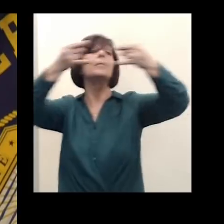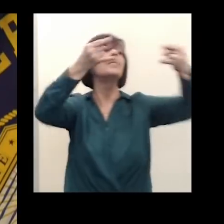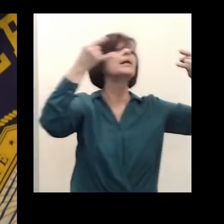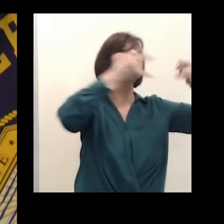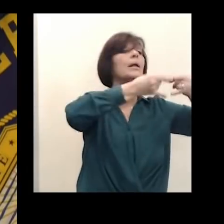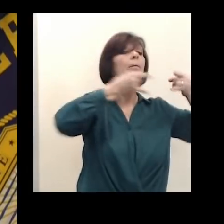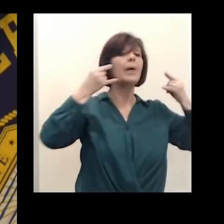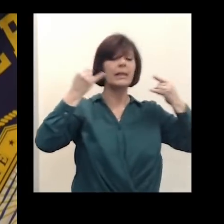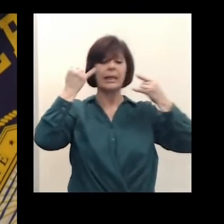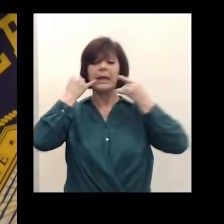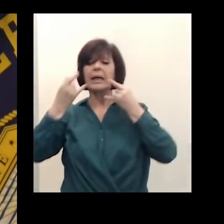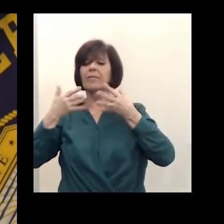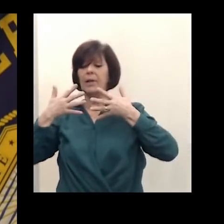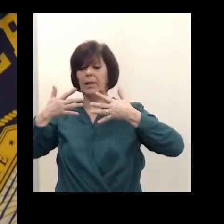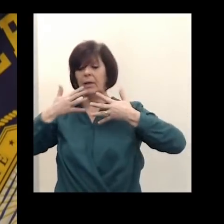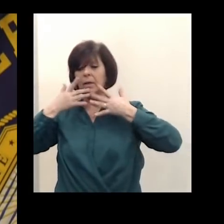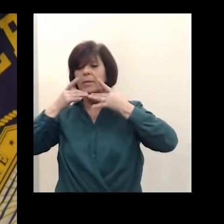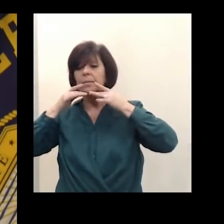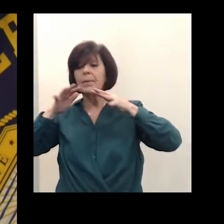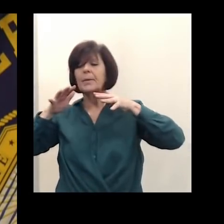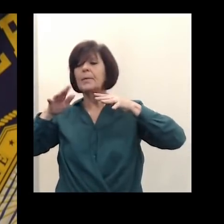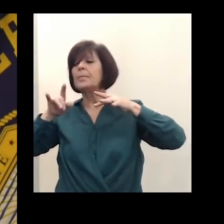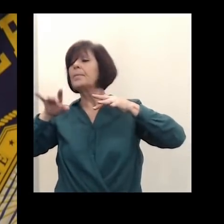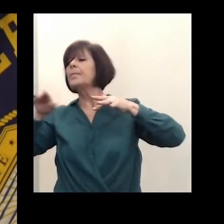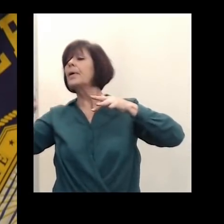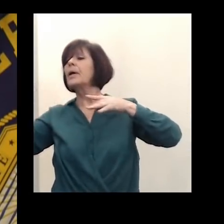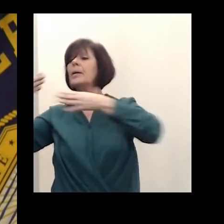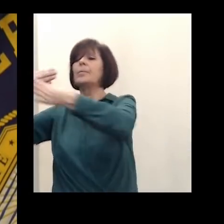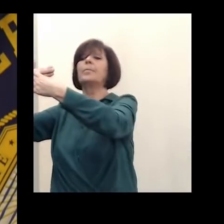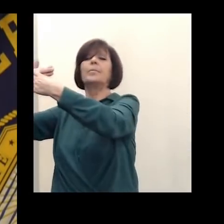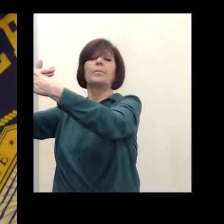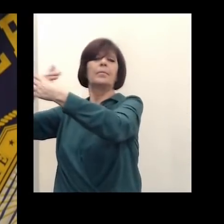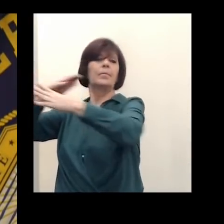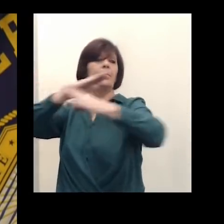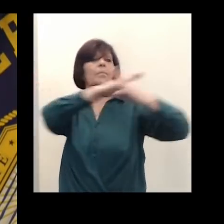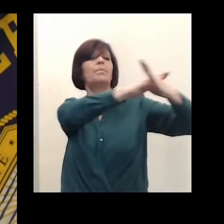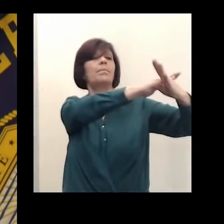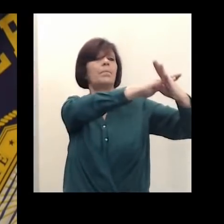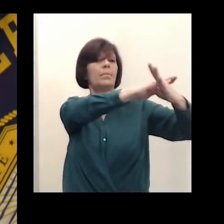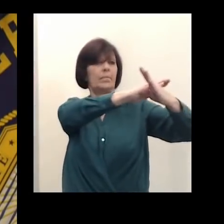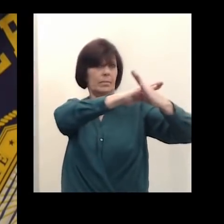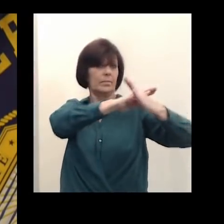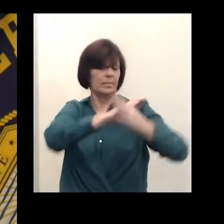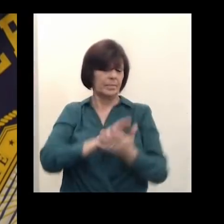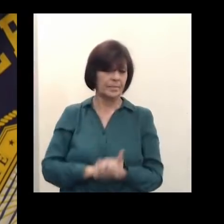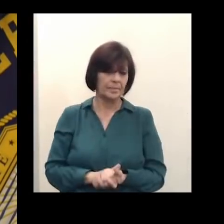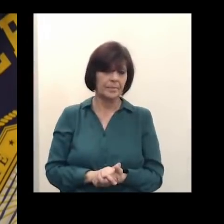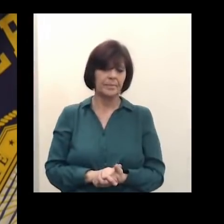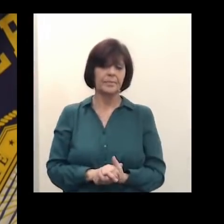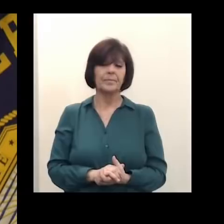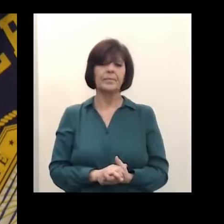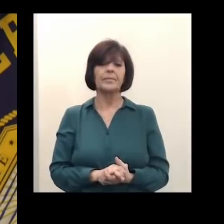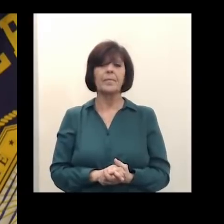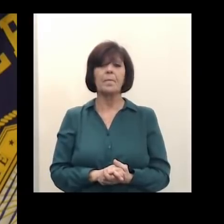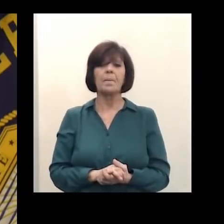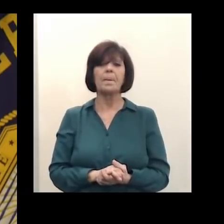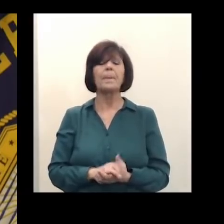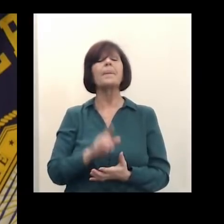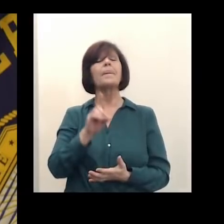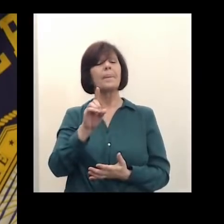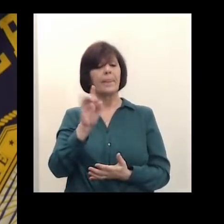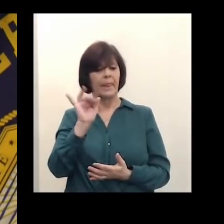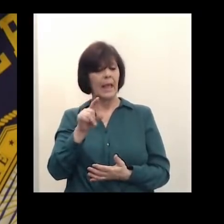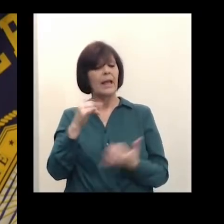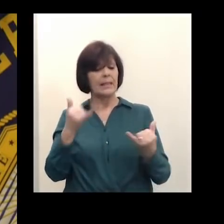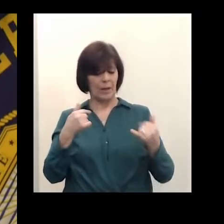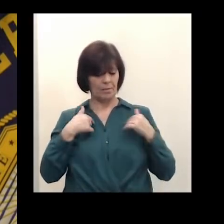escape, because masks are not perfect, we're able to then to block those particles from infecting them. Then that person goes